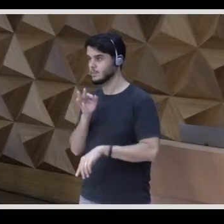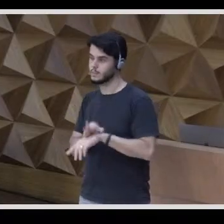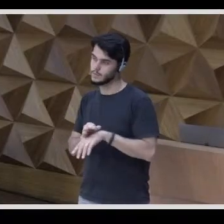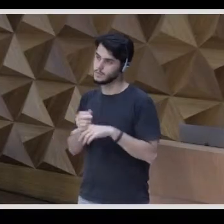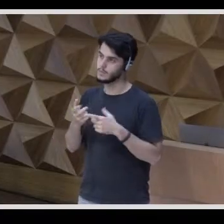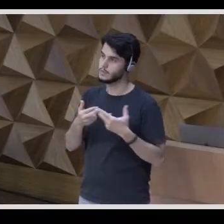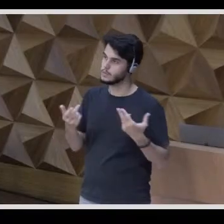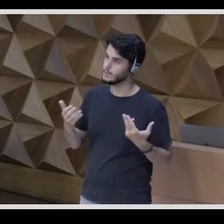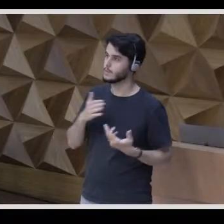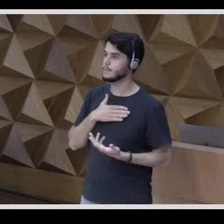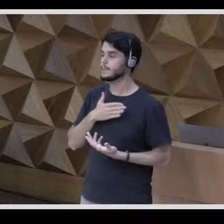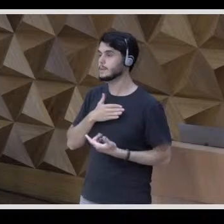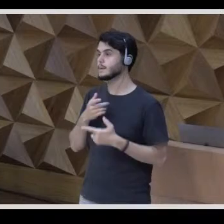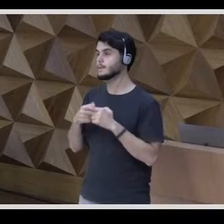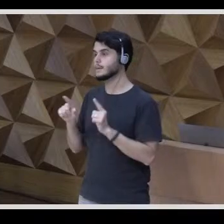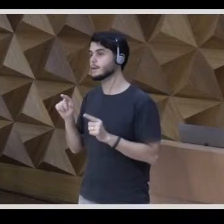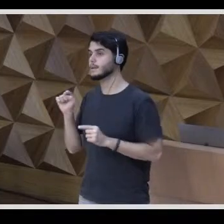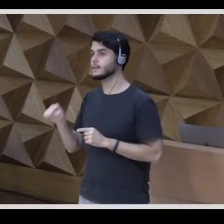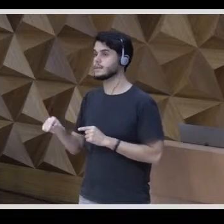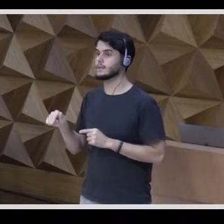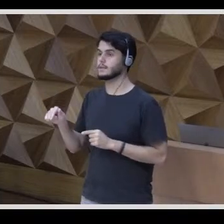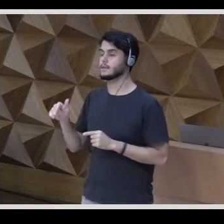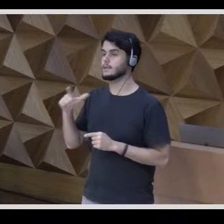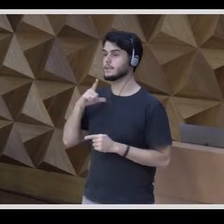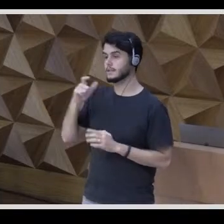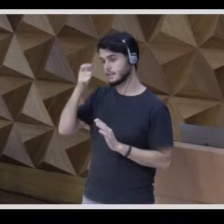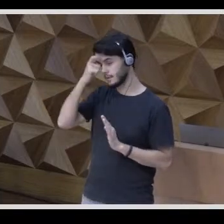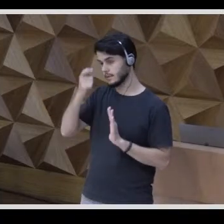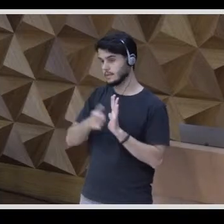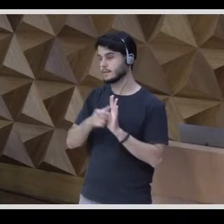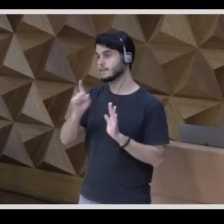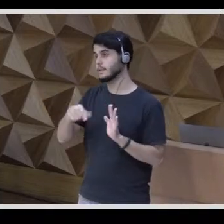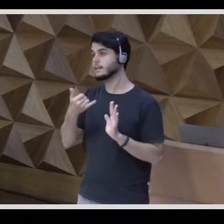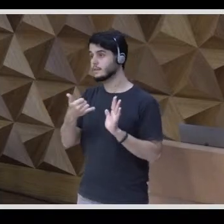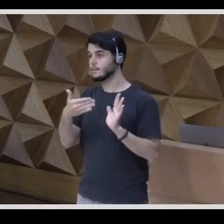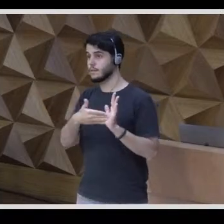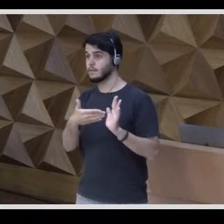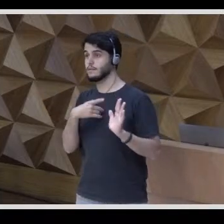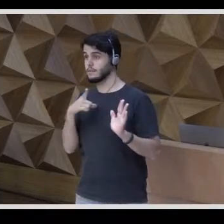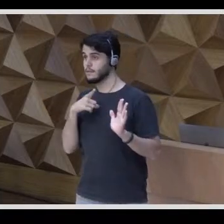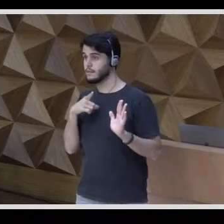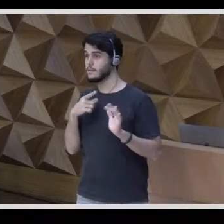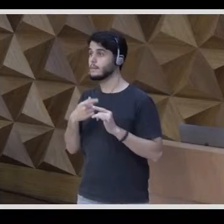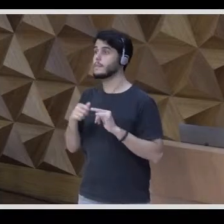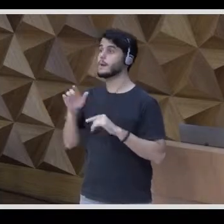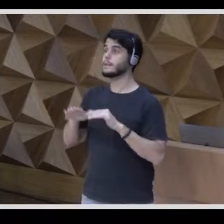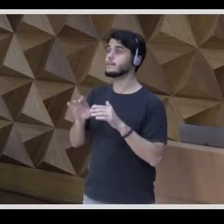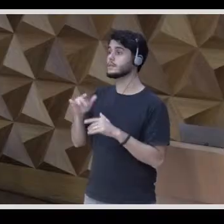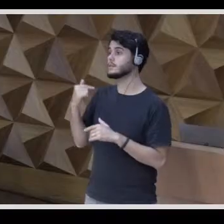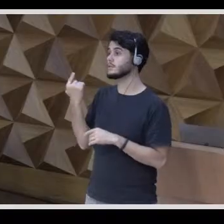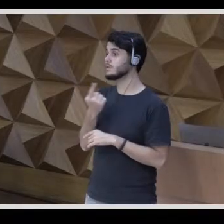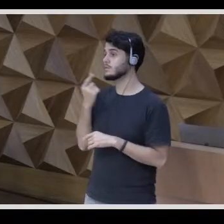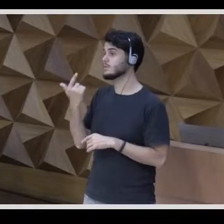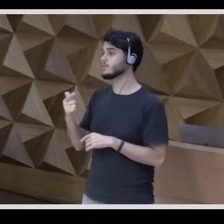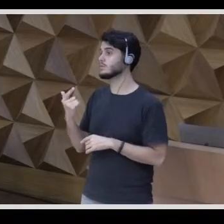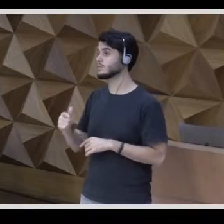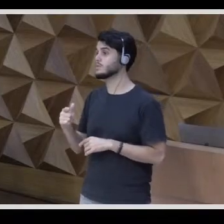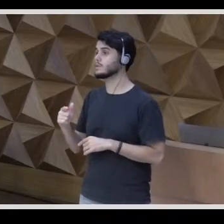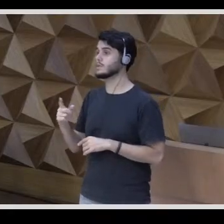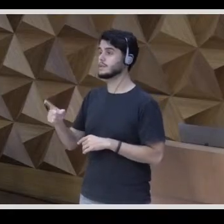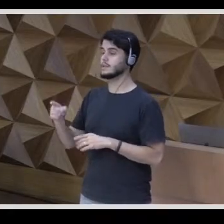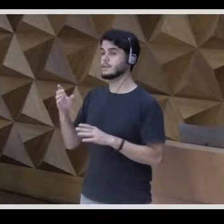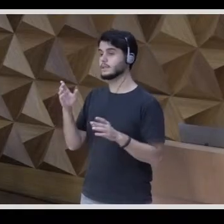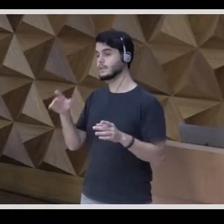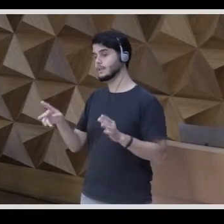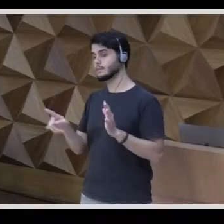phone, we may be not able to have as end user a suspicion of technology because we